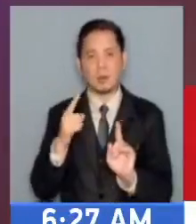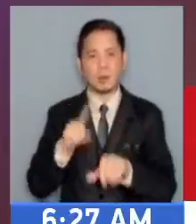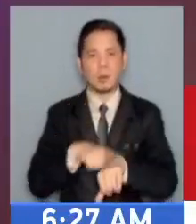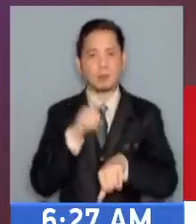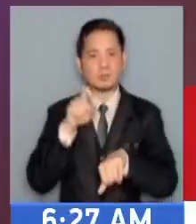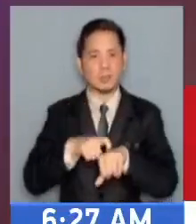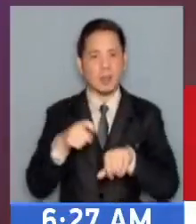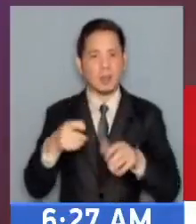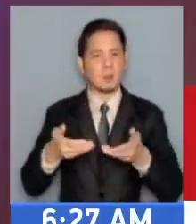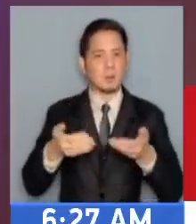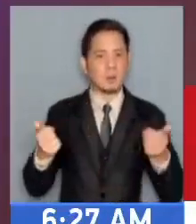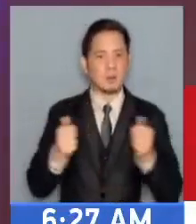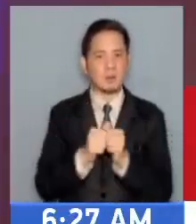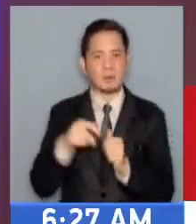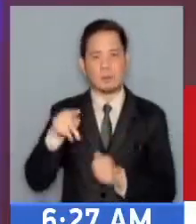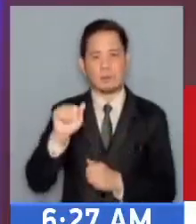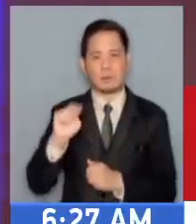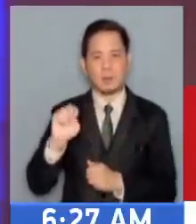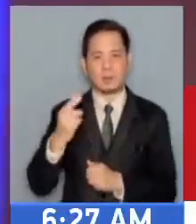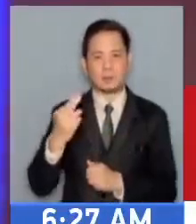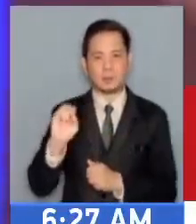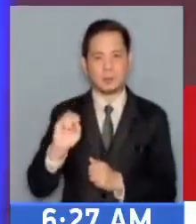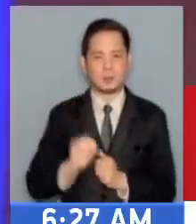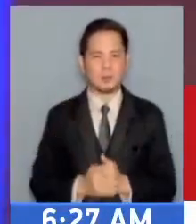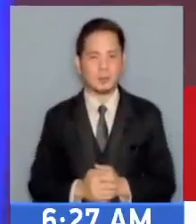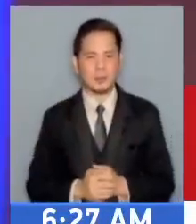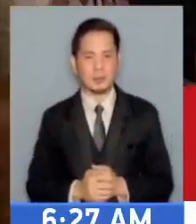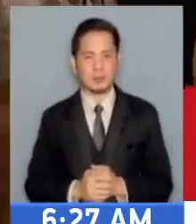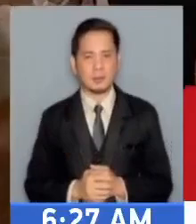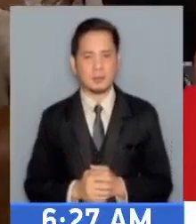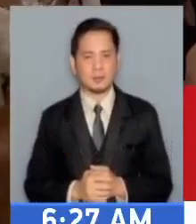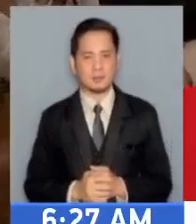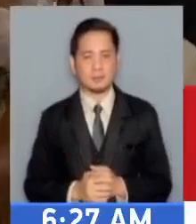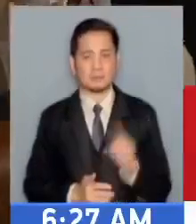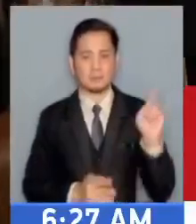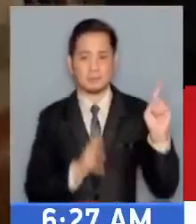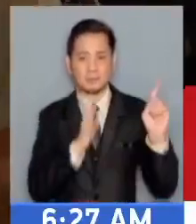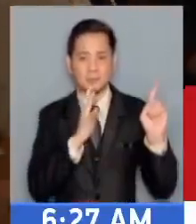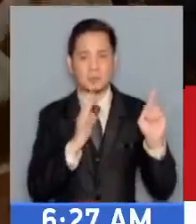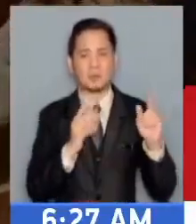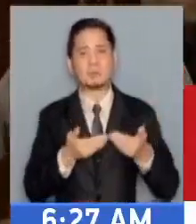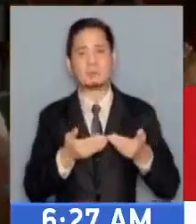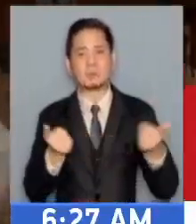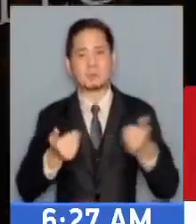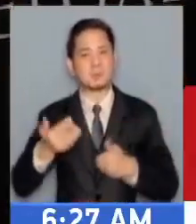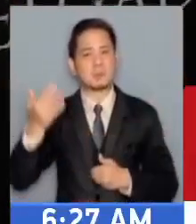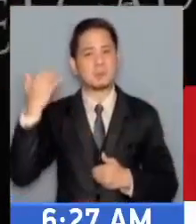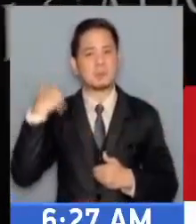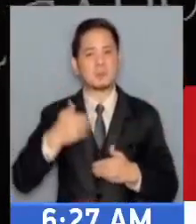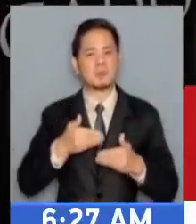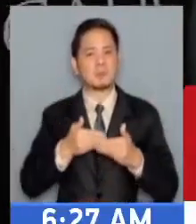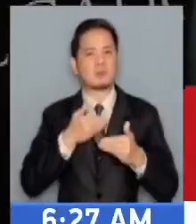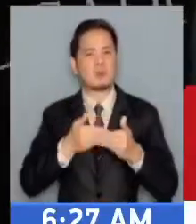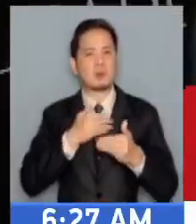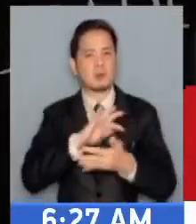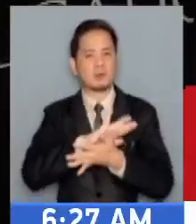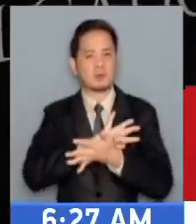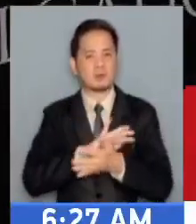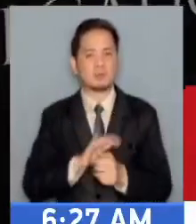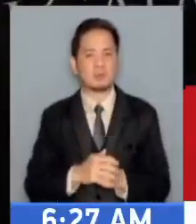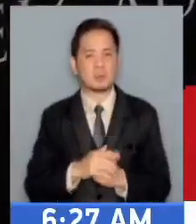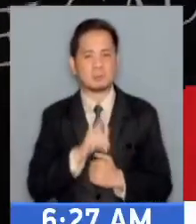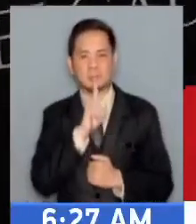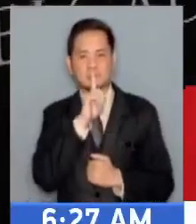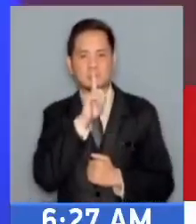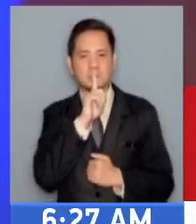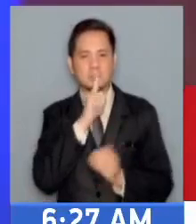We split up a long time ago, like during the pandemic. And I didn't talk about it. We didn't talk about it